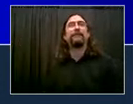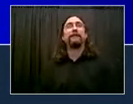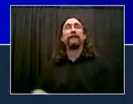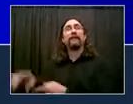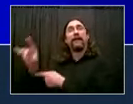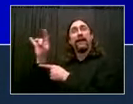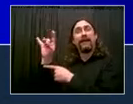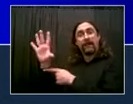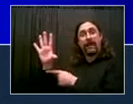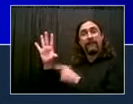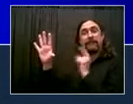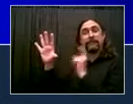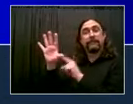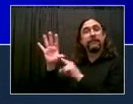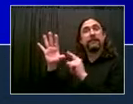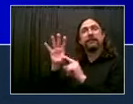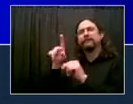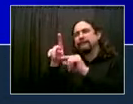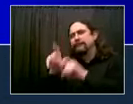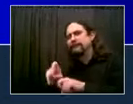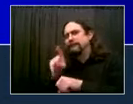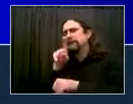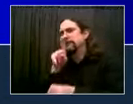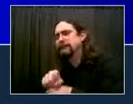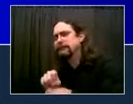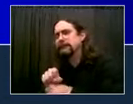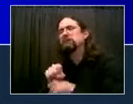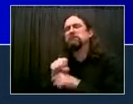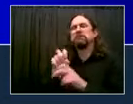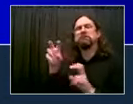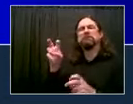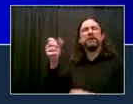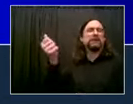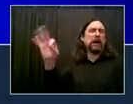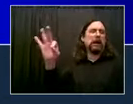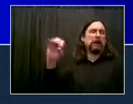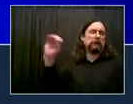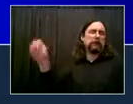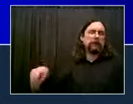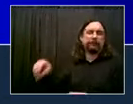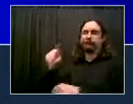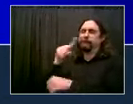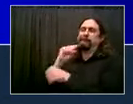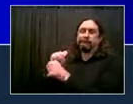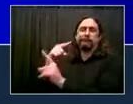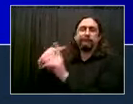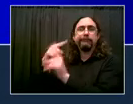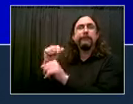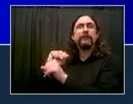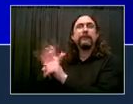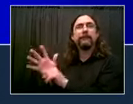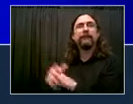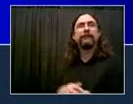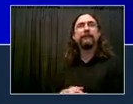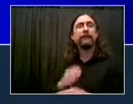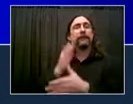18.82%. This is really, really good to see. And hospitalization rate per 100,000,